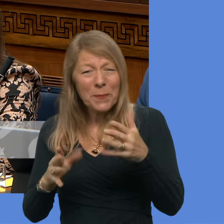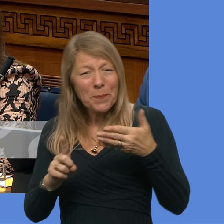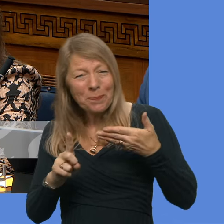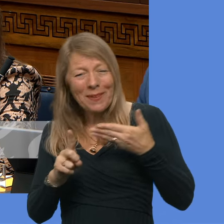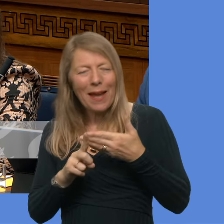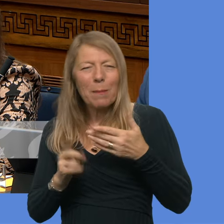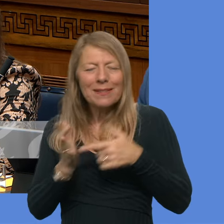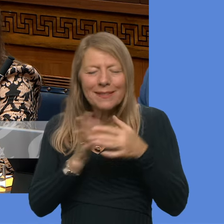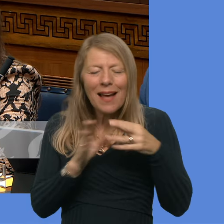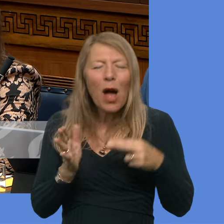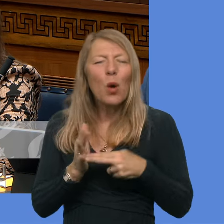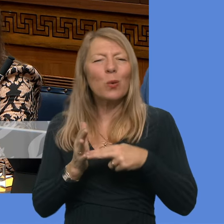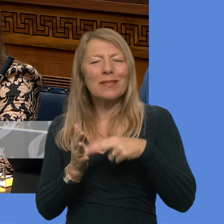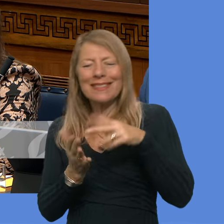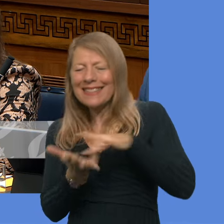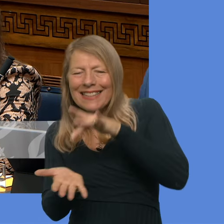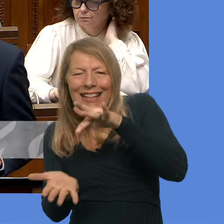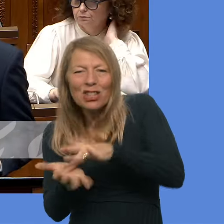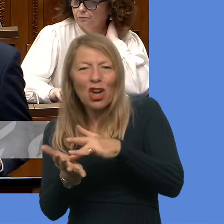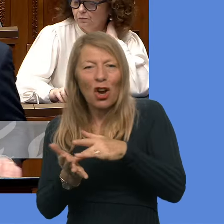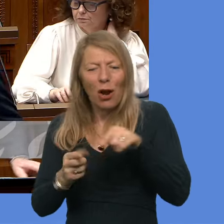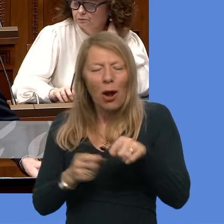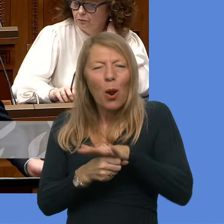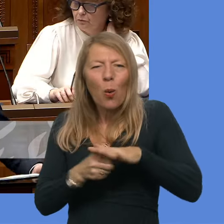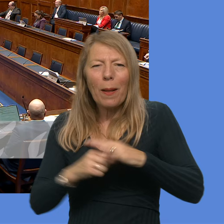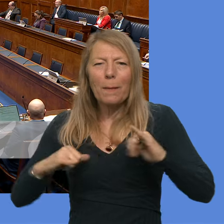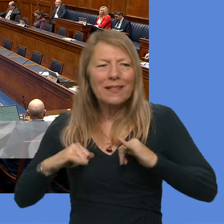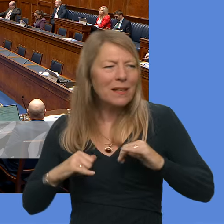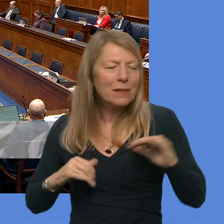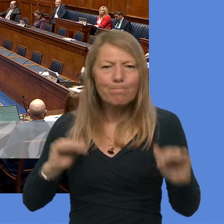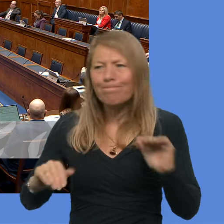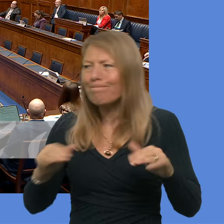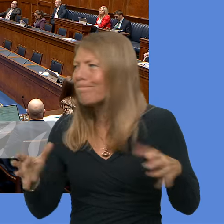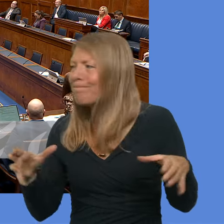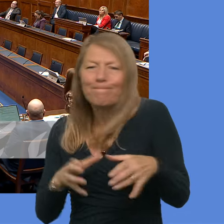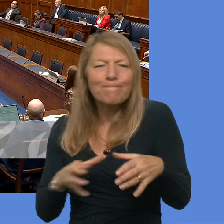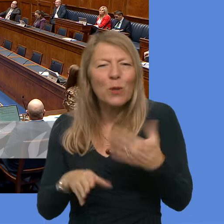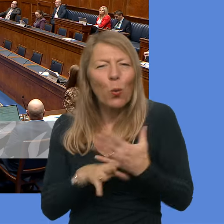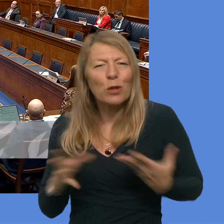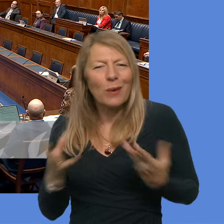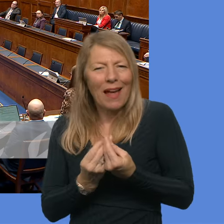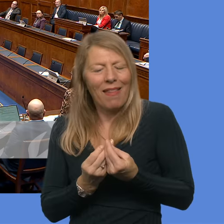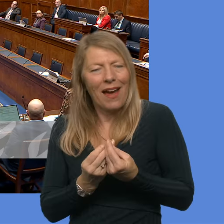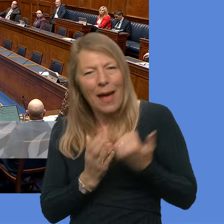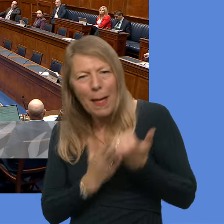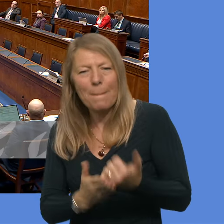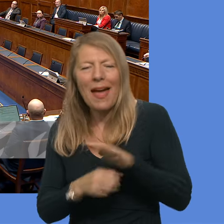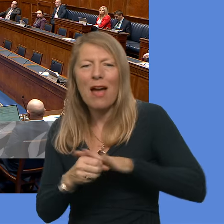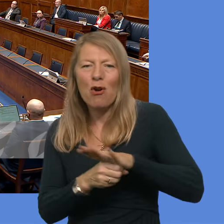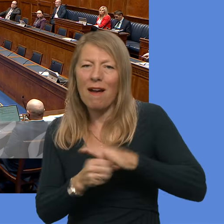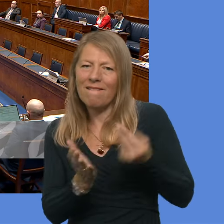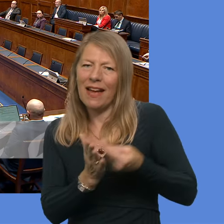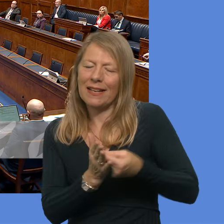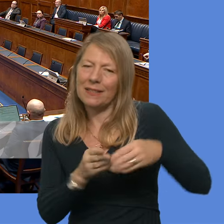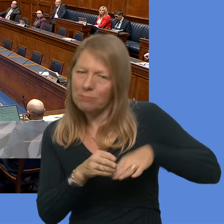creating a positive trading environment that helps local business to thrive. Ms. McAllister. Thank you, and thank the Minister for his answer